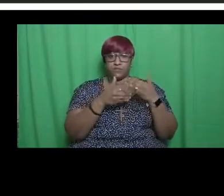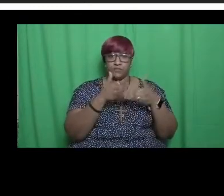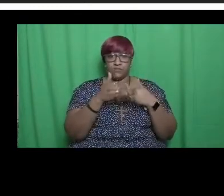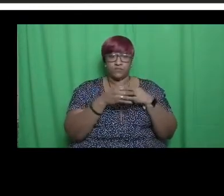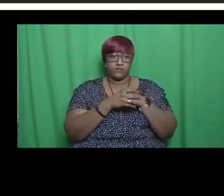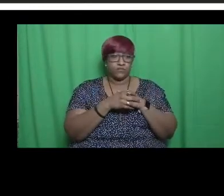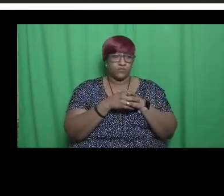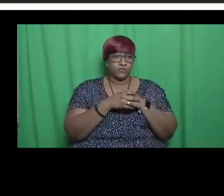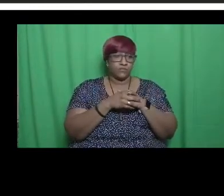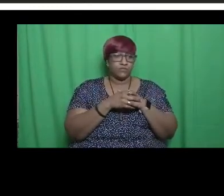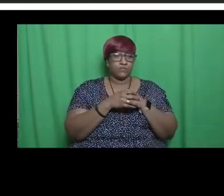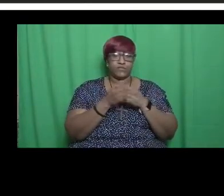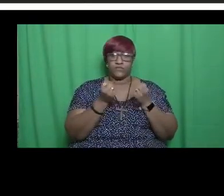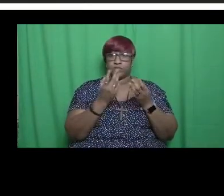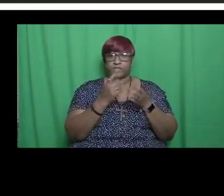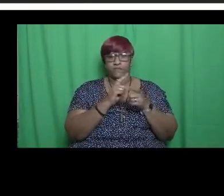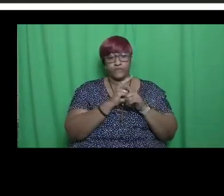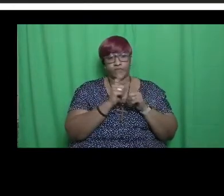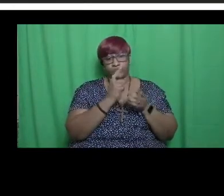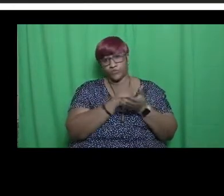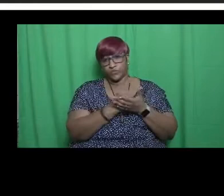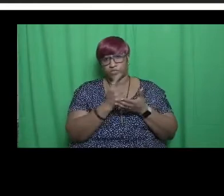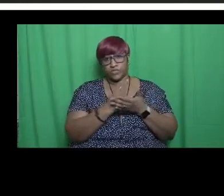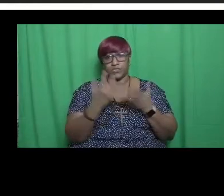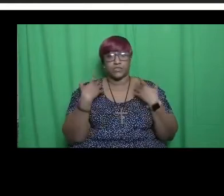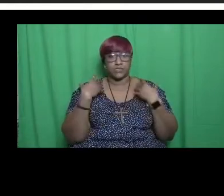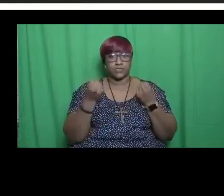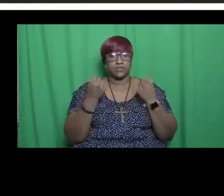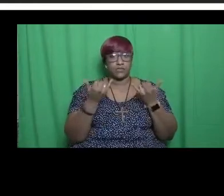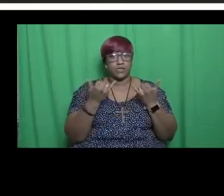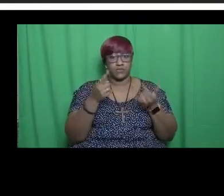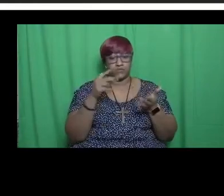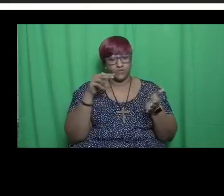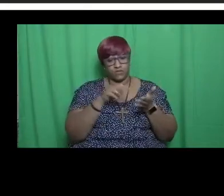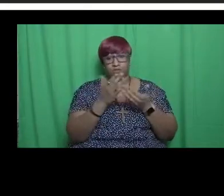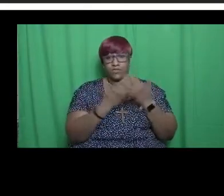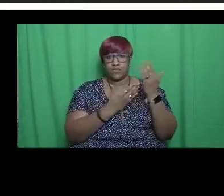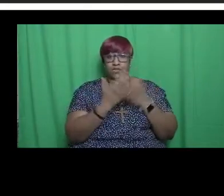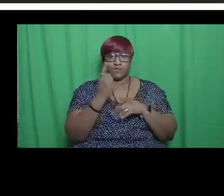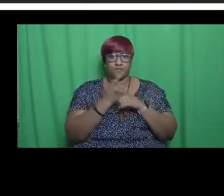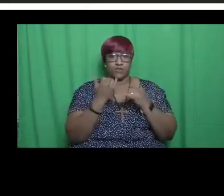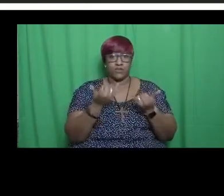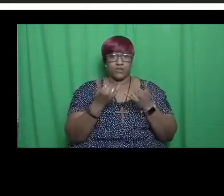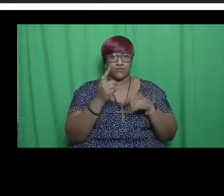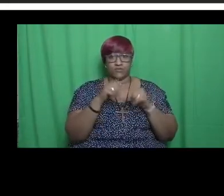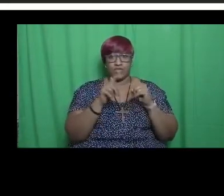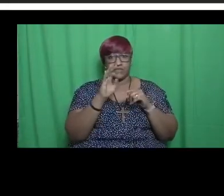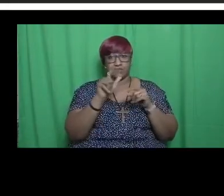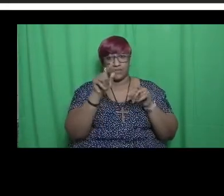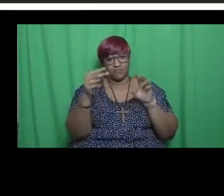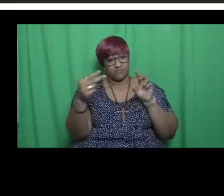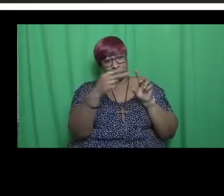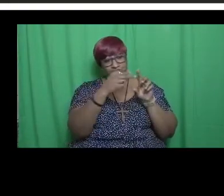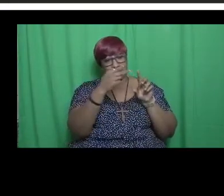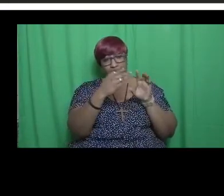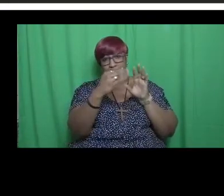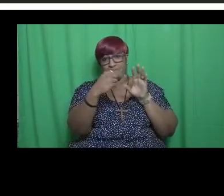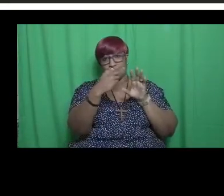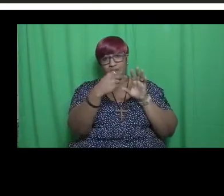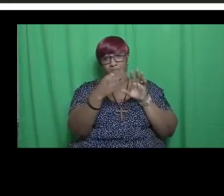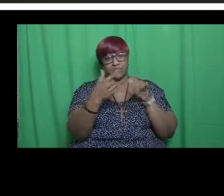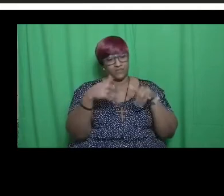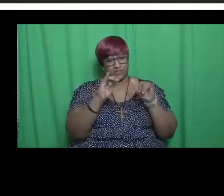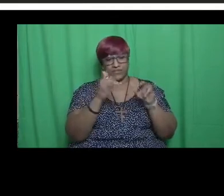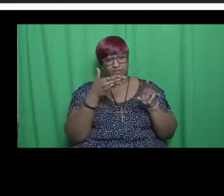wore for several weeks, and it healed. Now, if you look at my hand right now, I don't know if you can tell by watching me, but I still have a